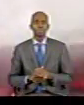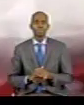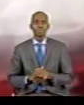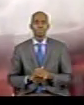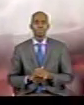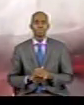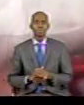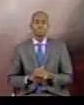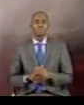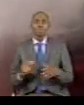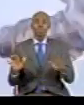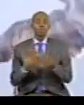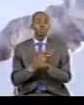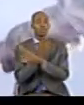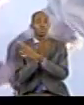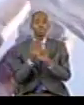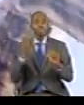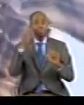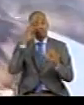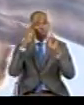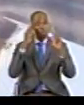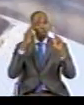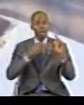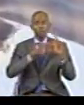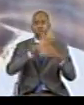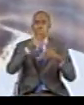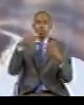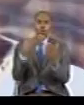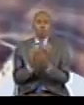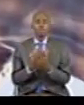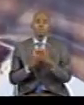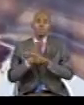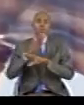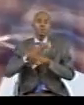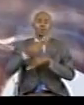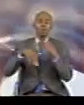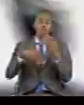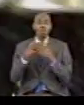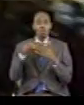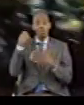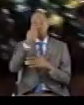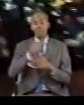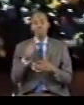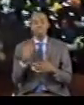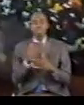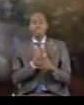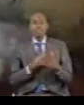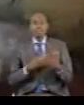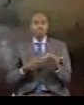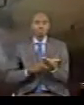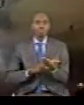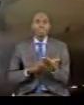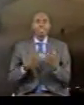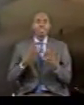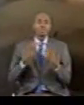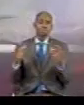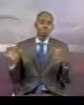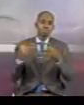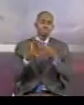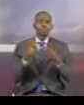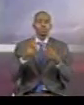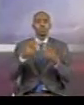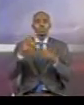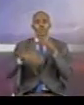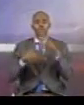Full redemption for one and all, across all faces and races, connecting the Global Crusade. You will